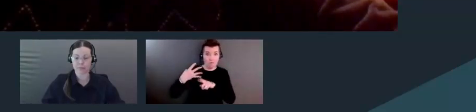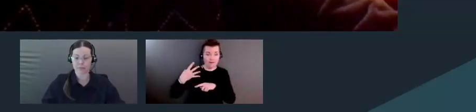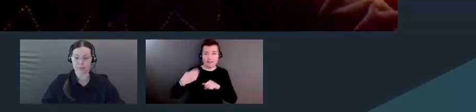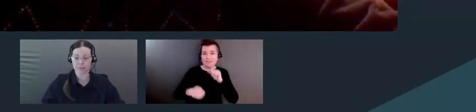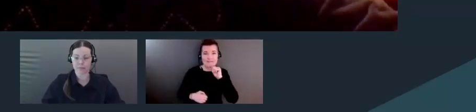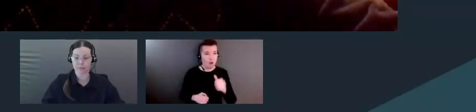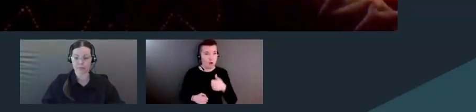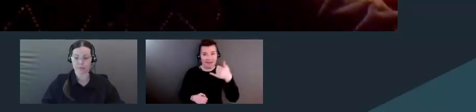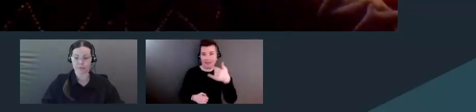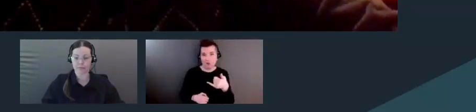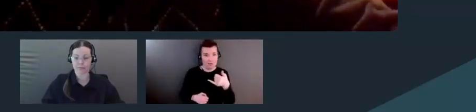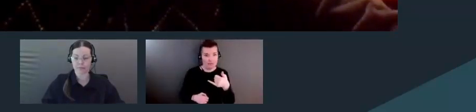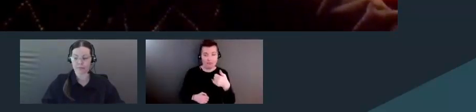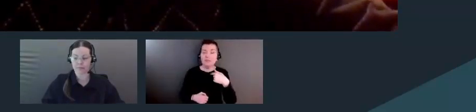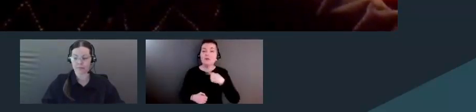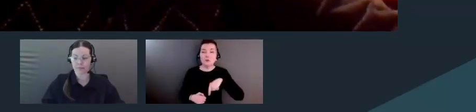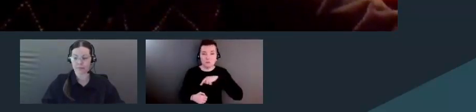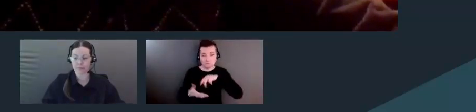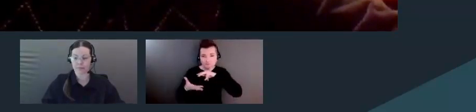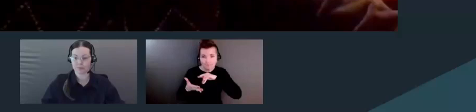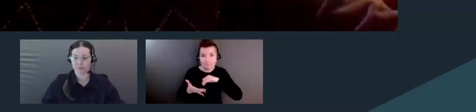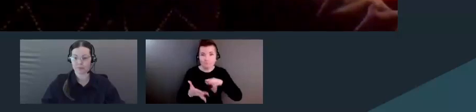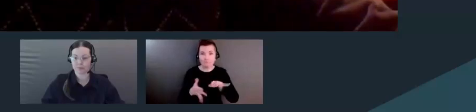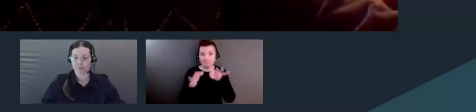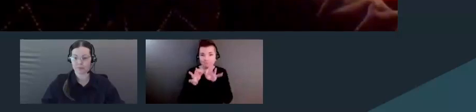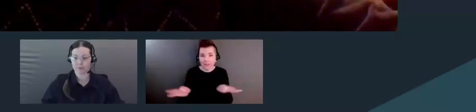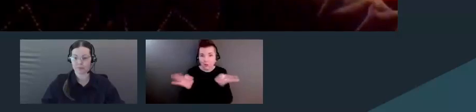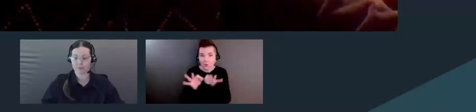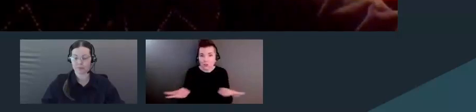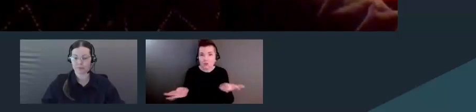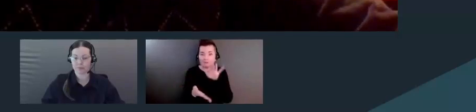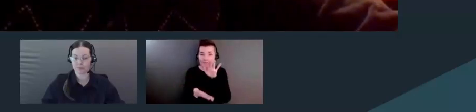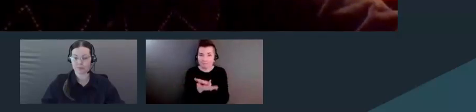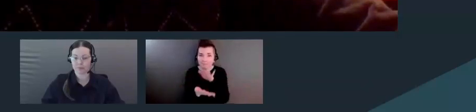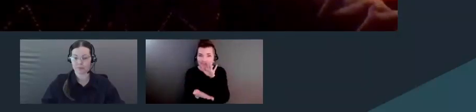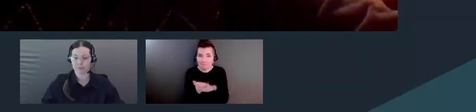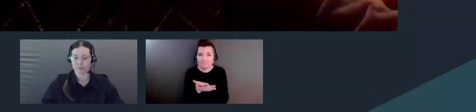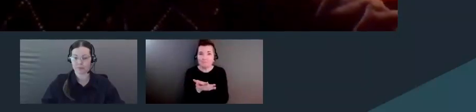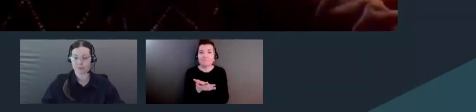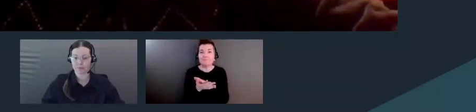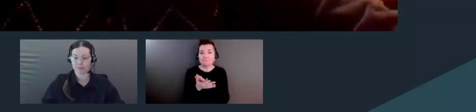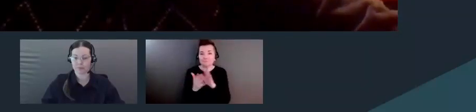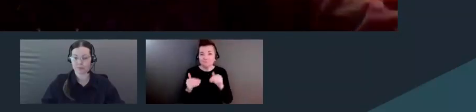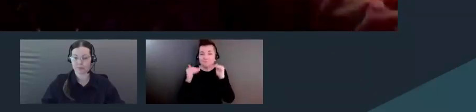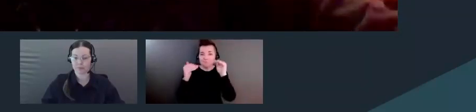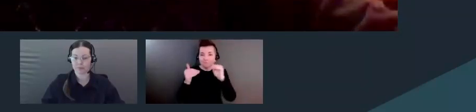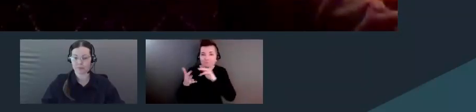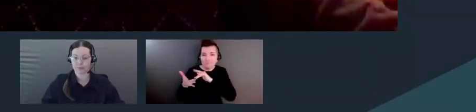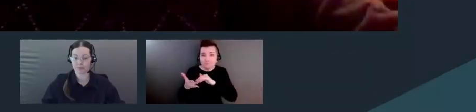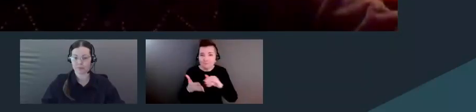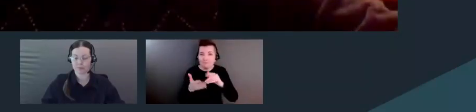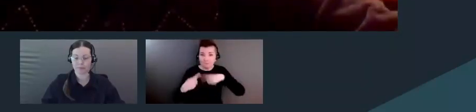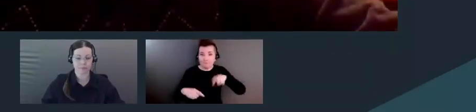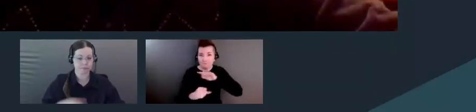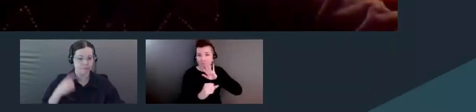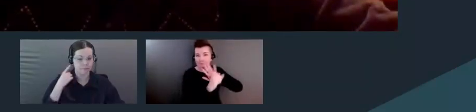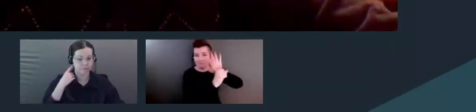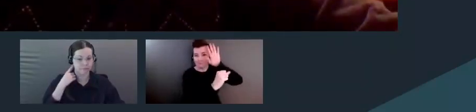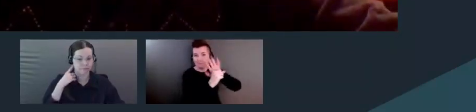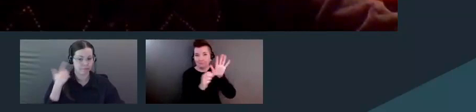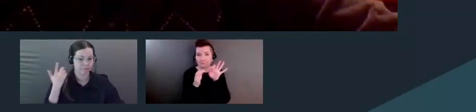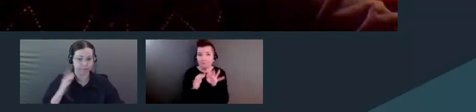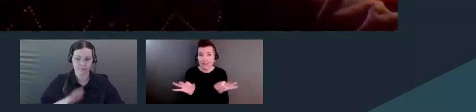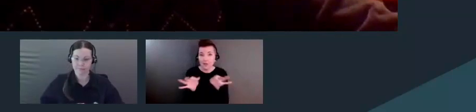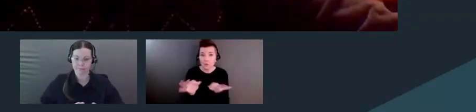language-involved academics and language rights activists who in